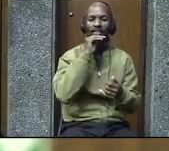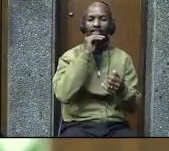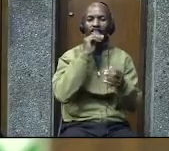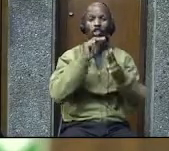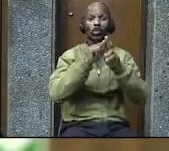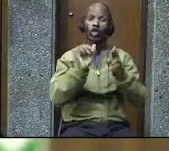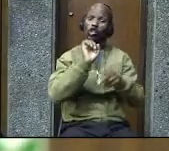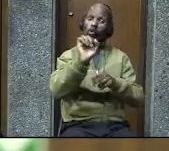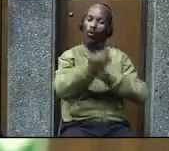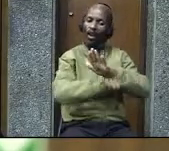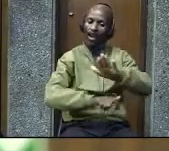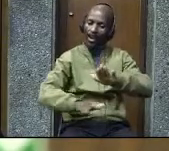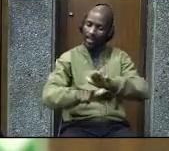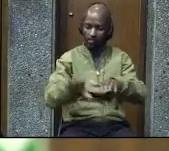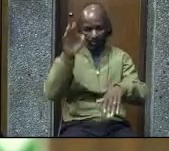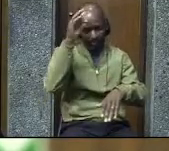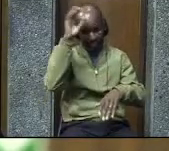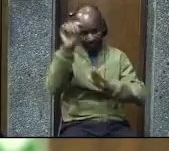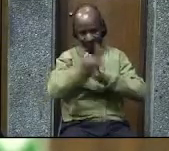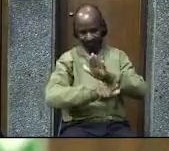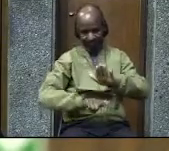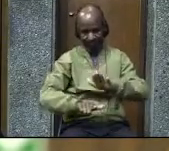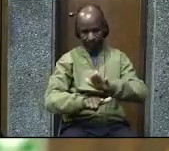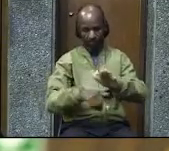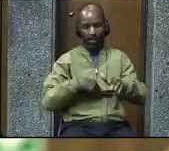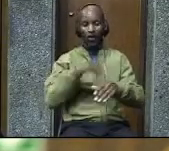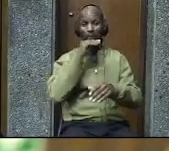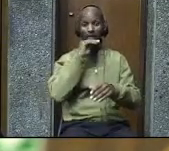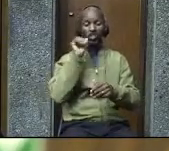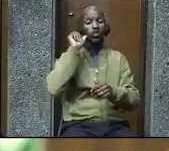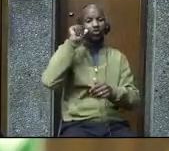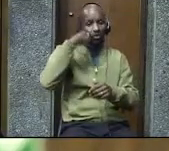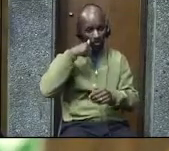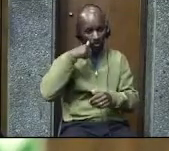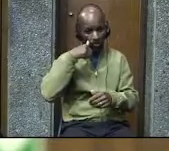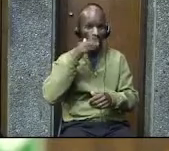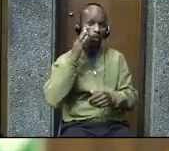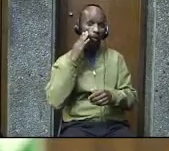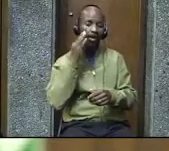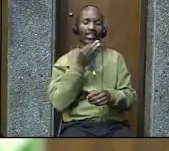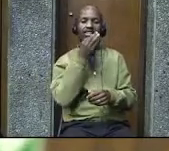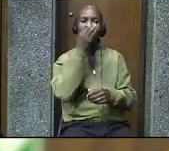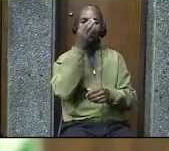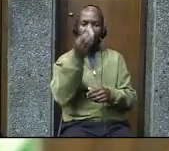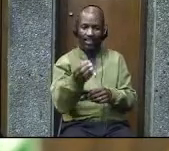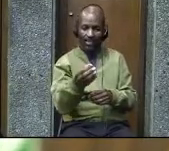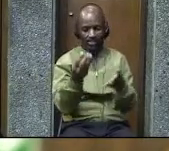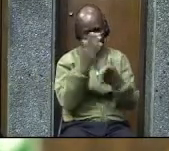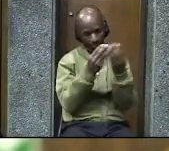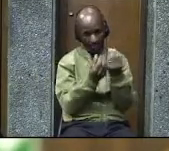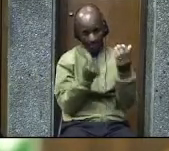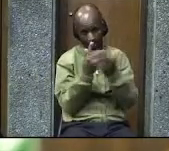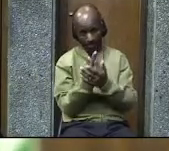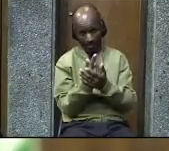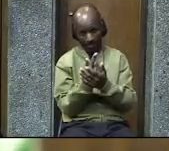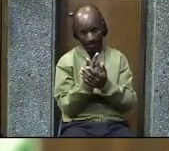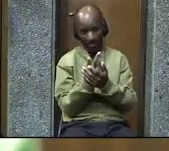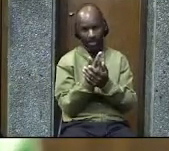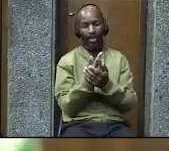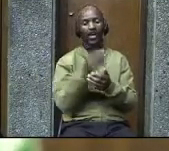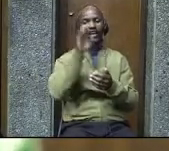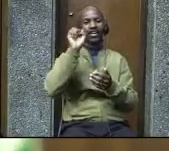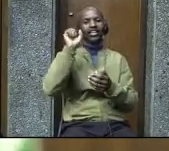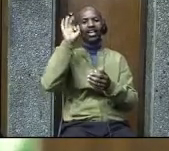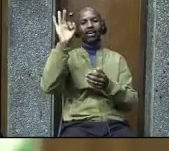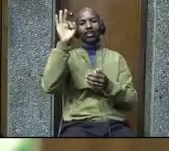se lefatshe la hao ke la state. Meaning ka hosane, how ka a miracle happens and then Freedom Front